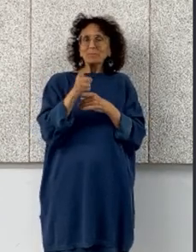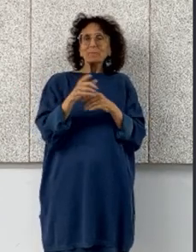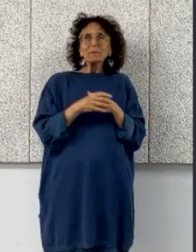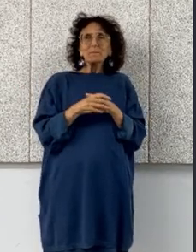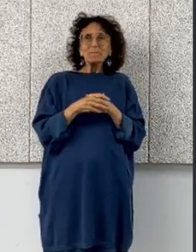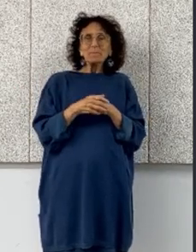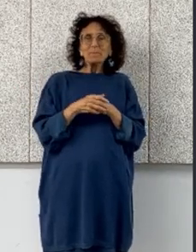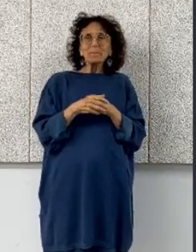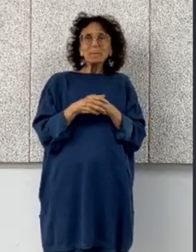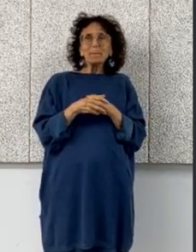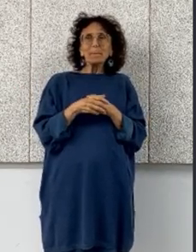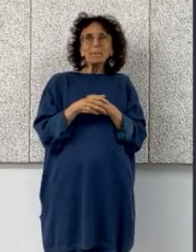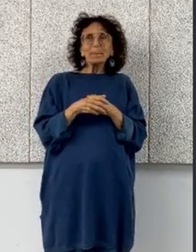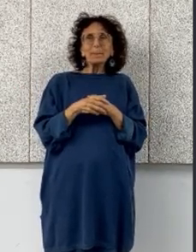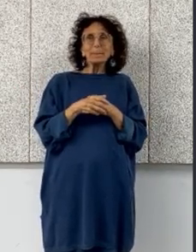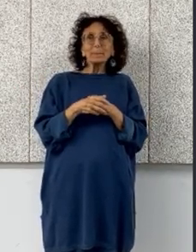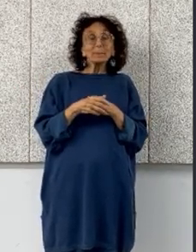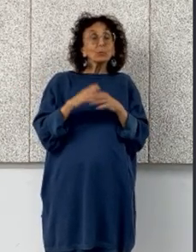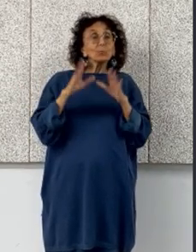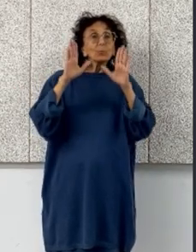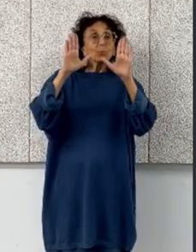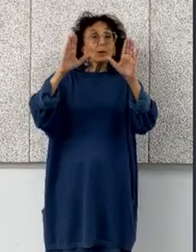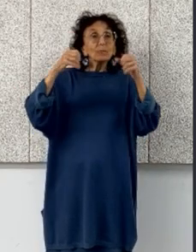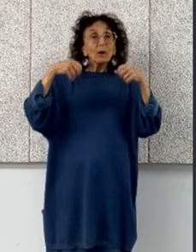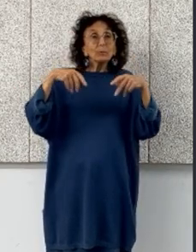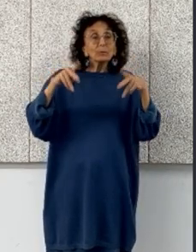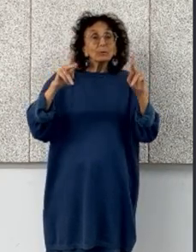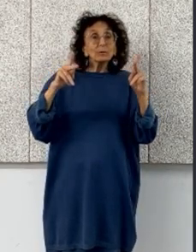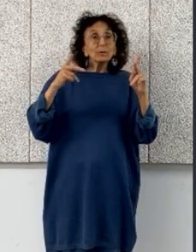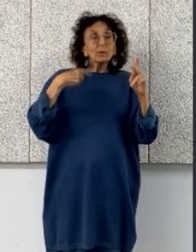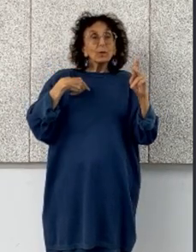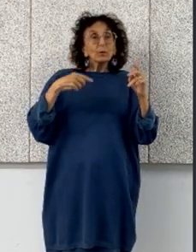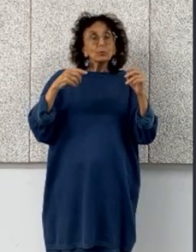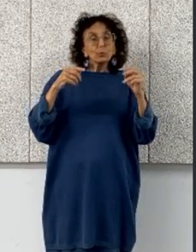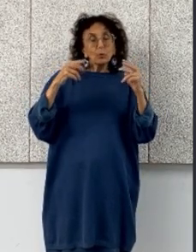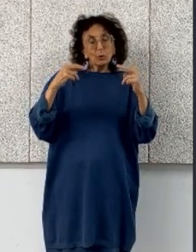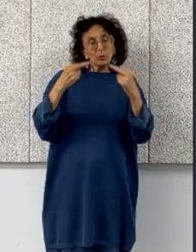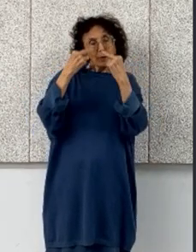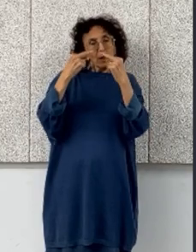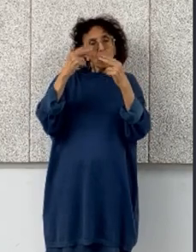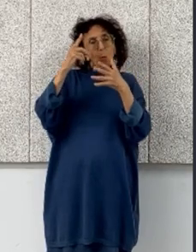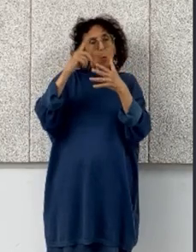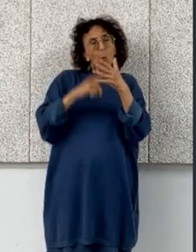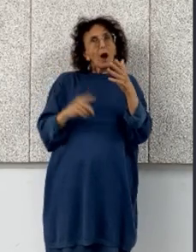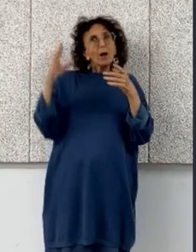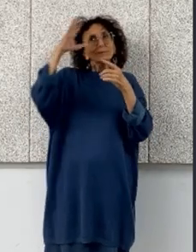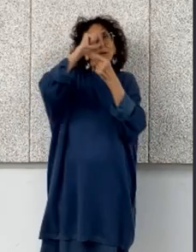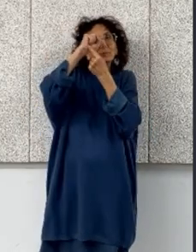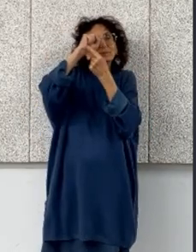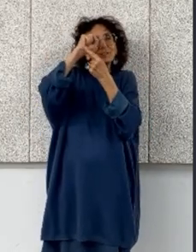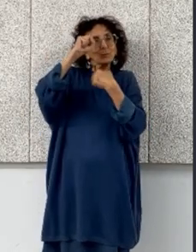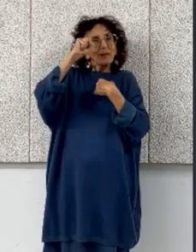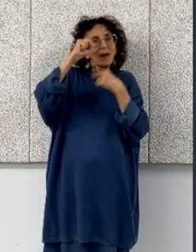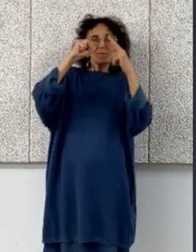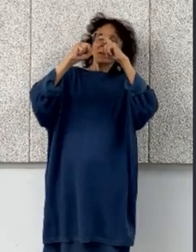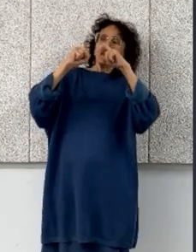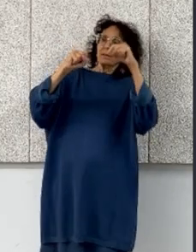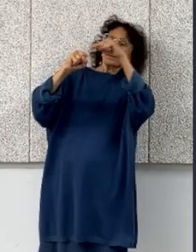this really amazing opportunity to analyze our assumptions, right? So if we